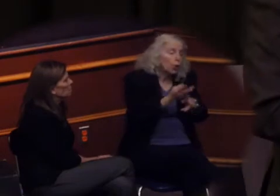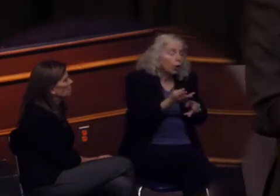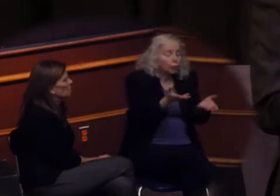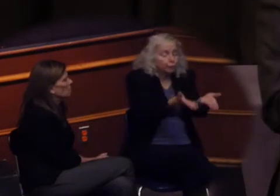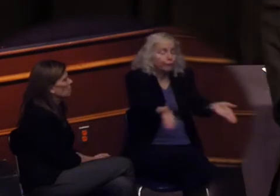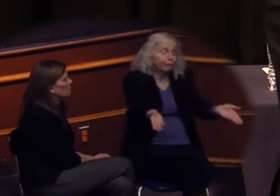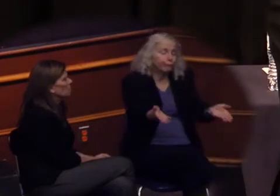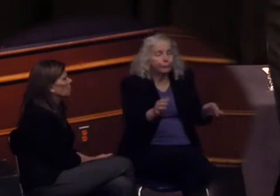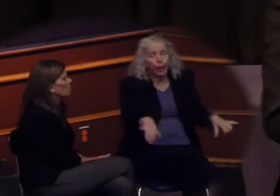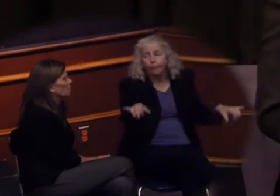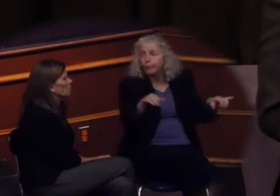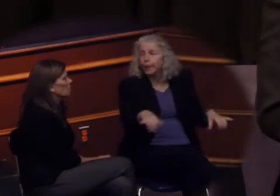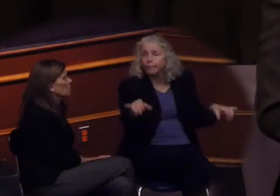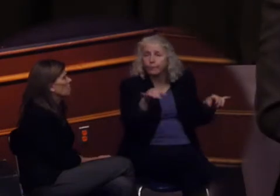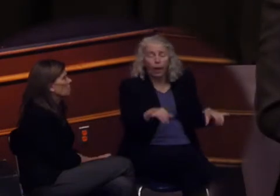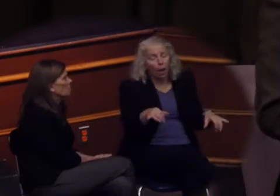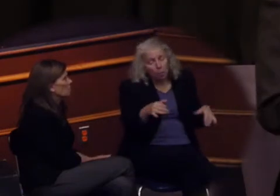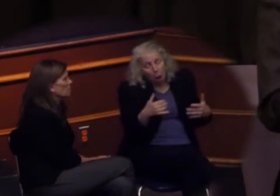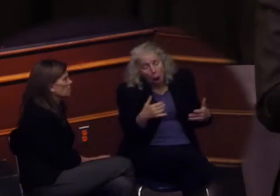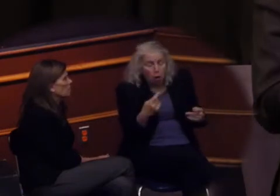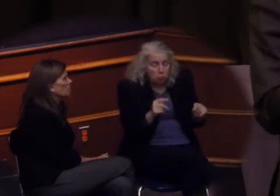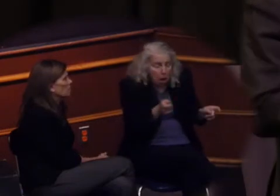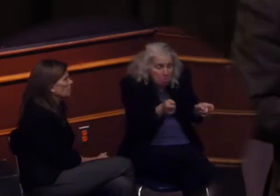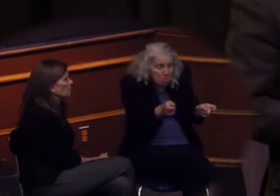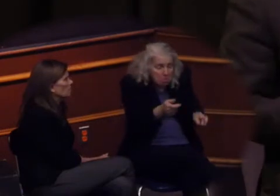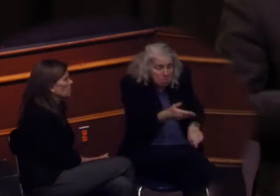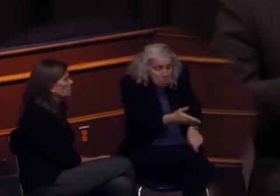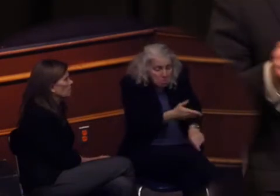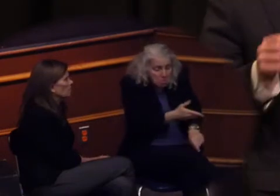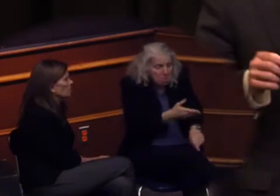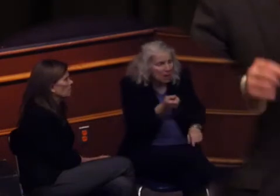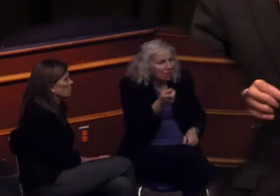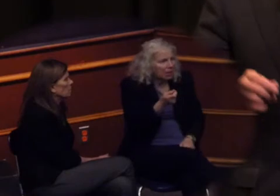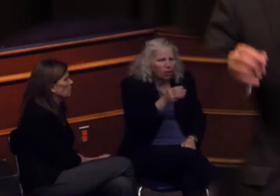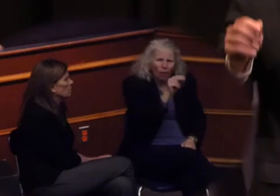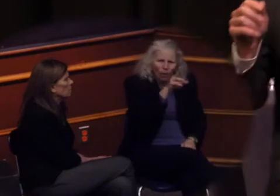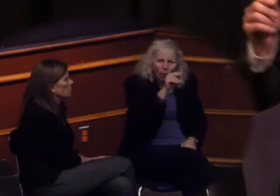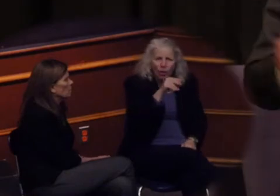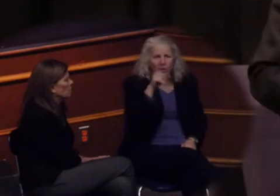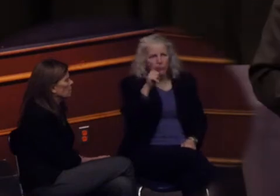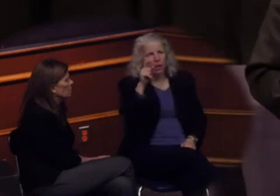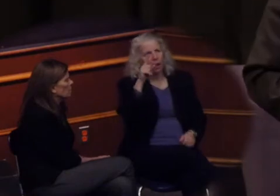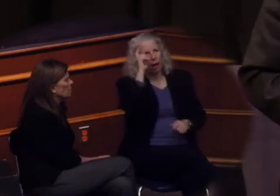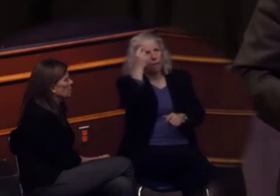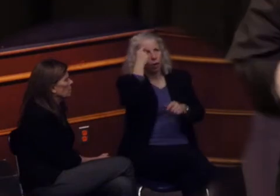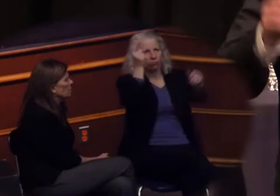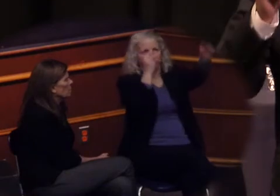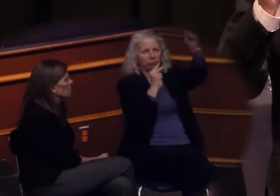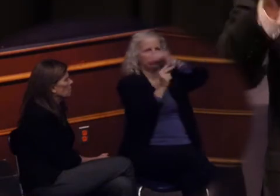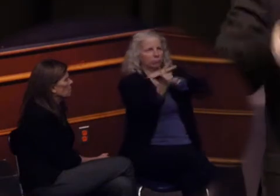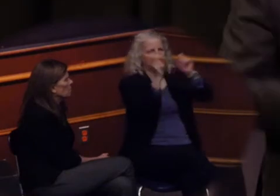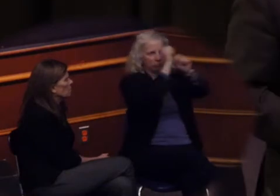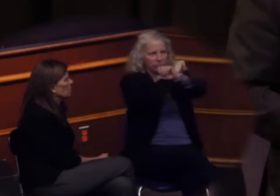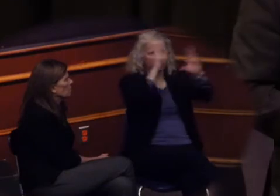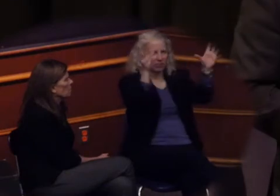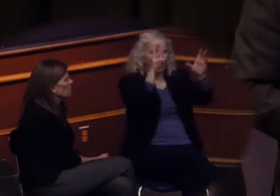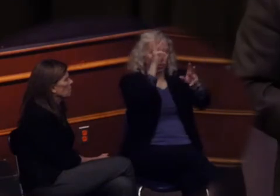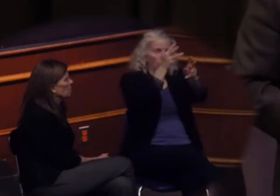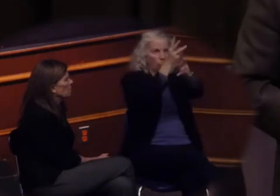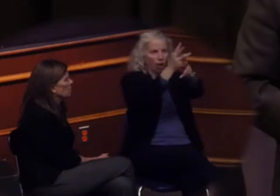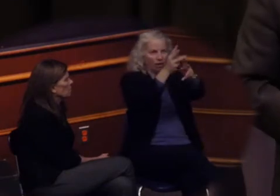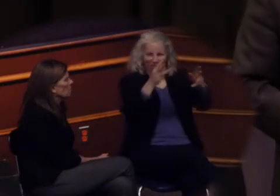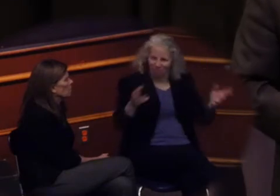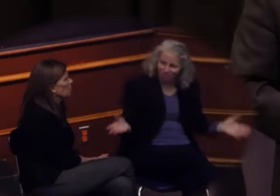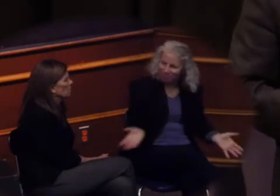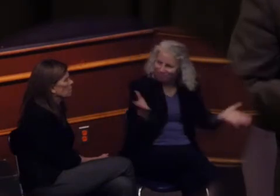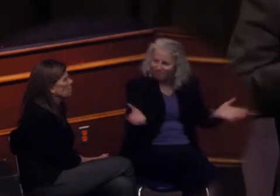and try to manage it better. We need a governor who's going to see the way the world should be and take us to that place.